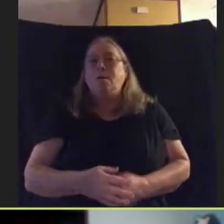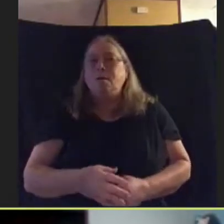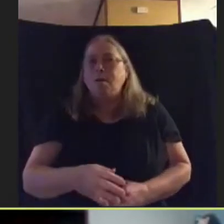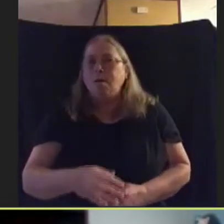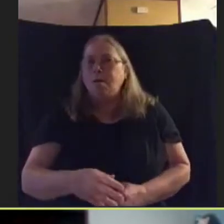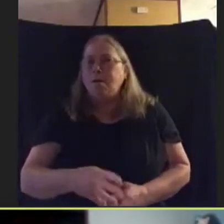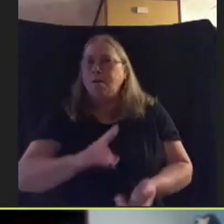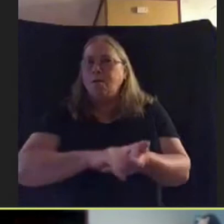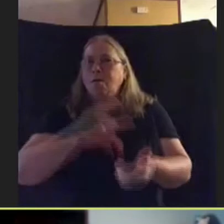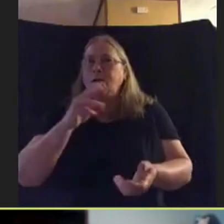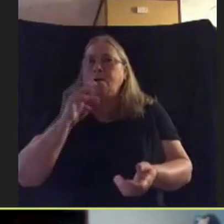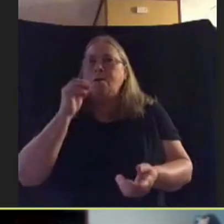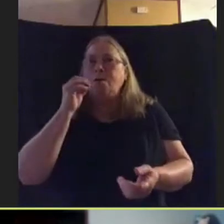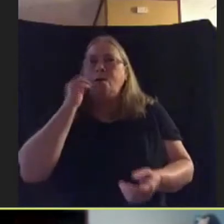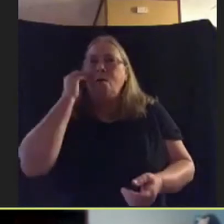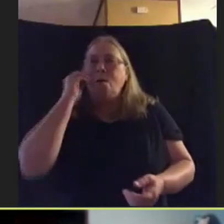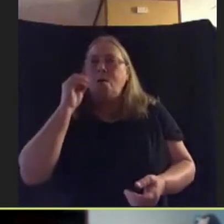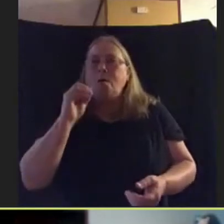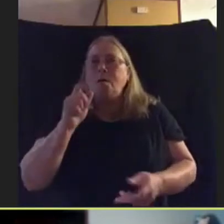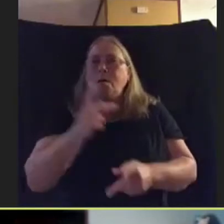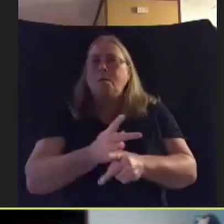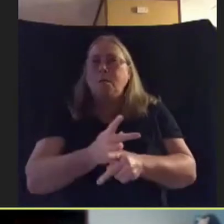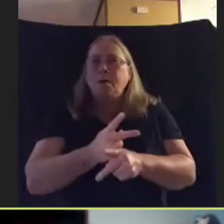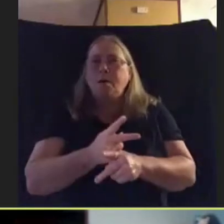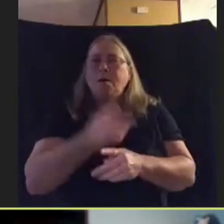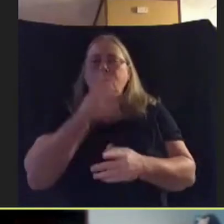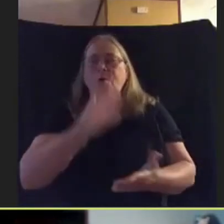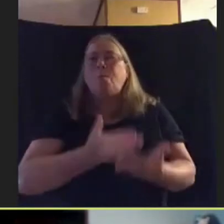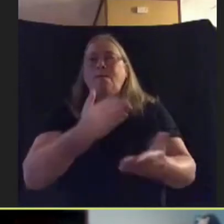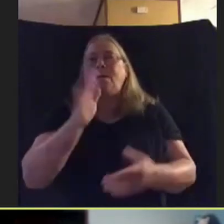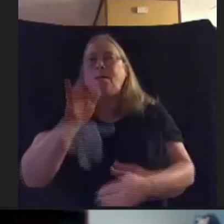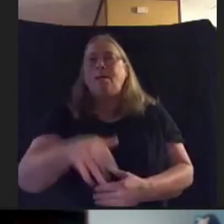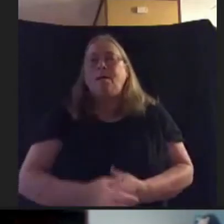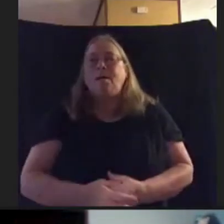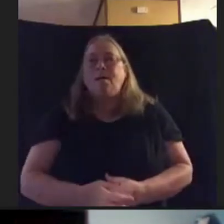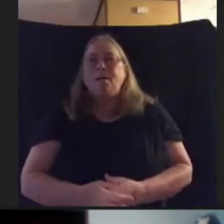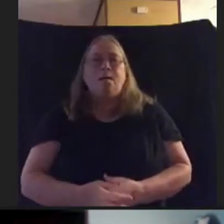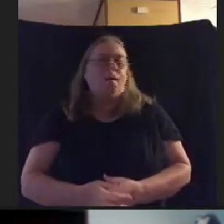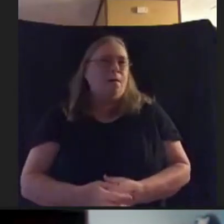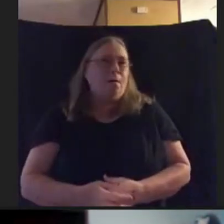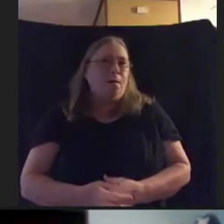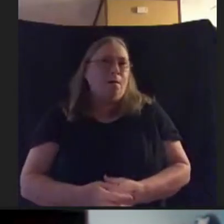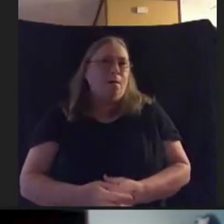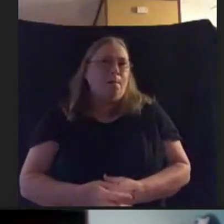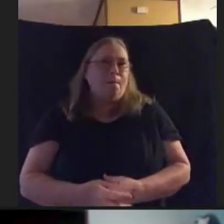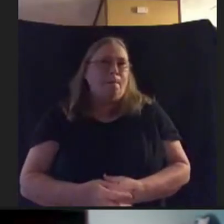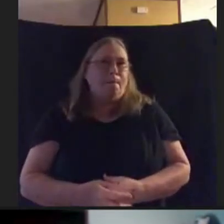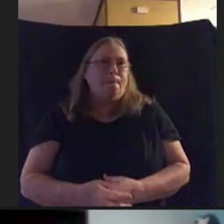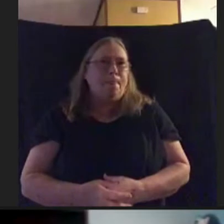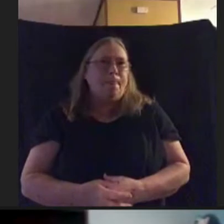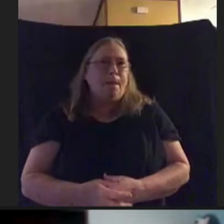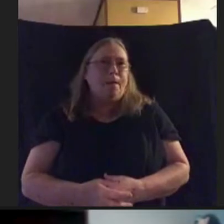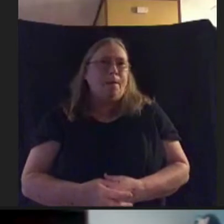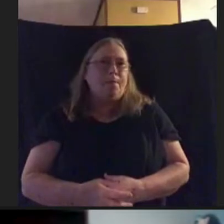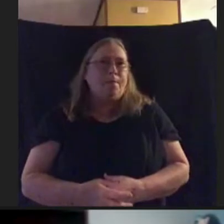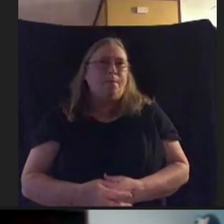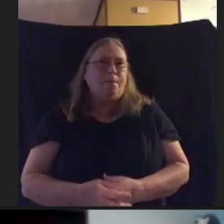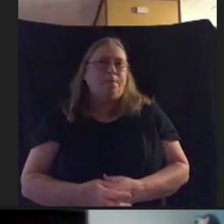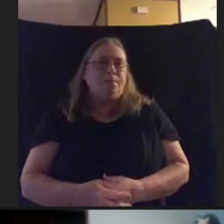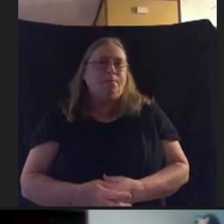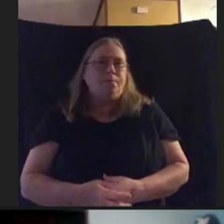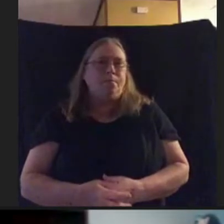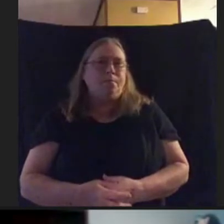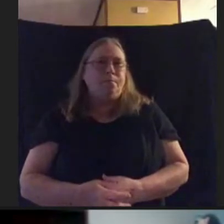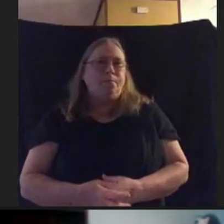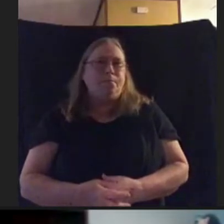provide that level of granularity. But that's a good question. Okay, thank you. Jim Craig, let's look at this. This is